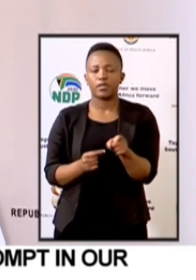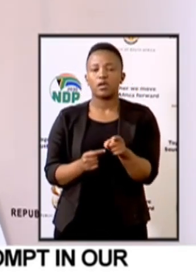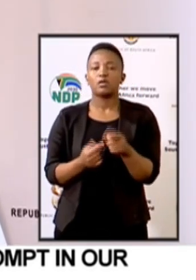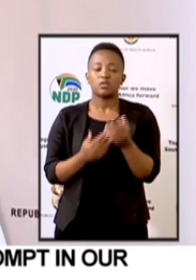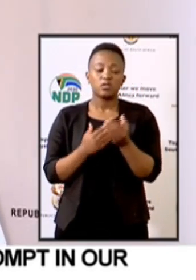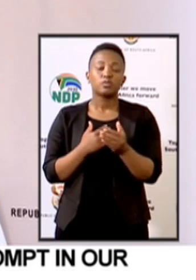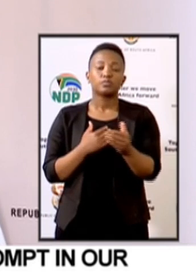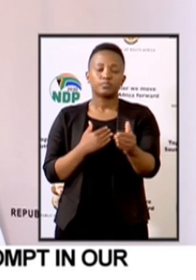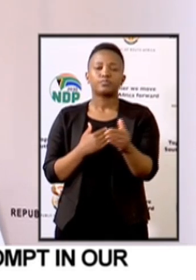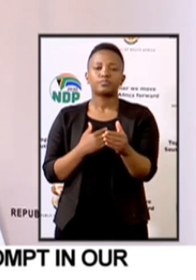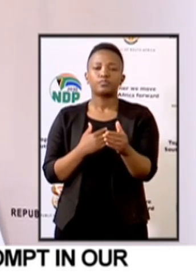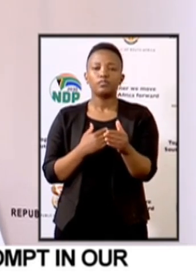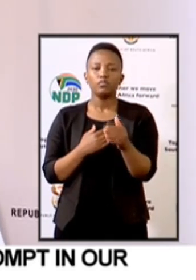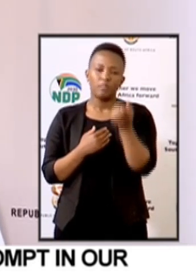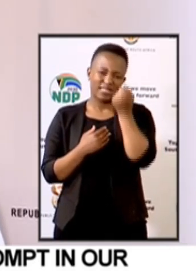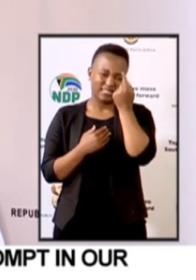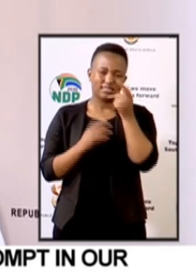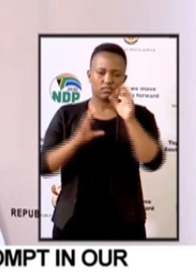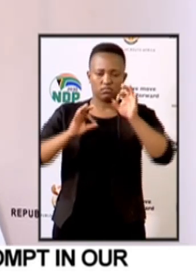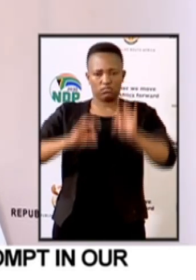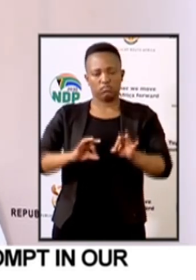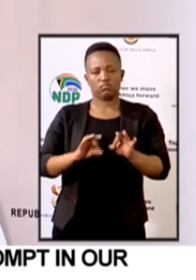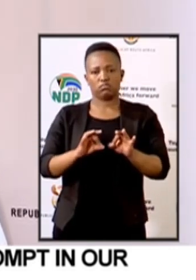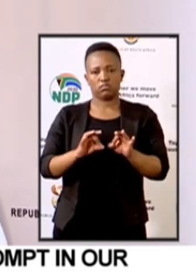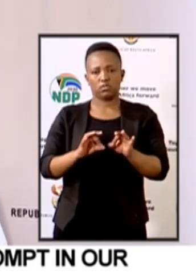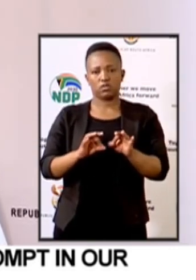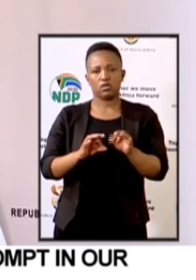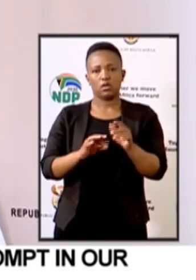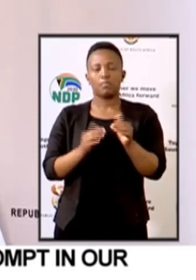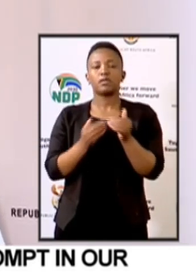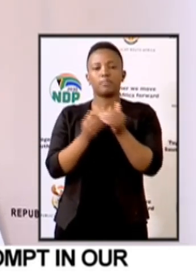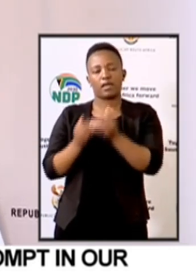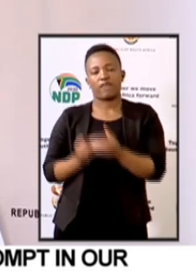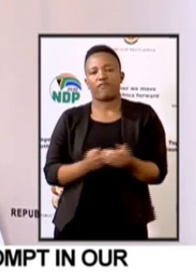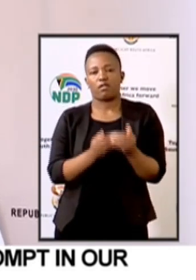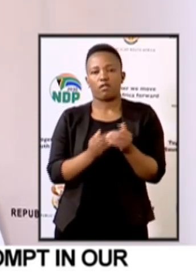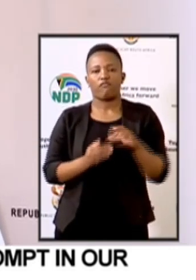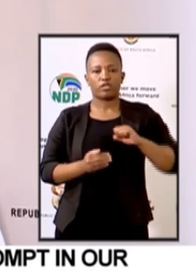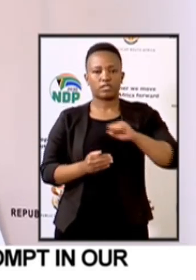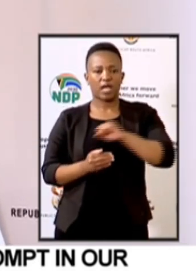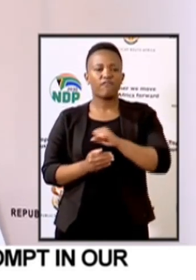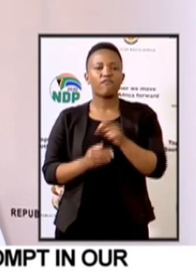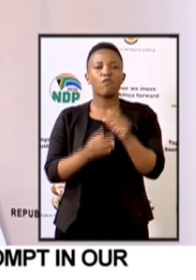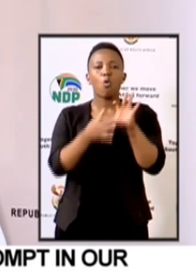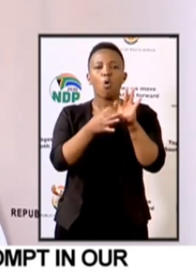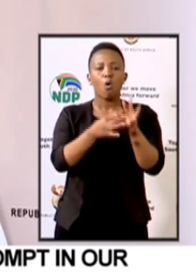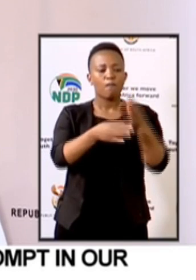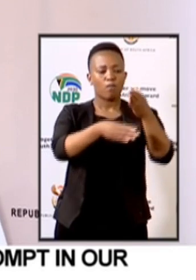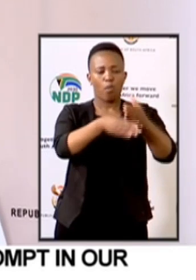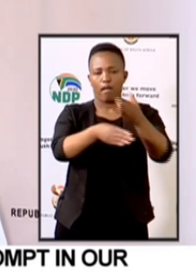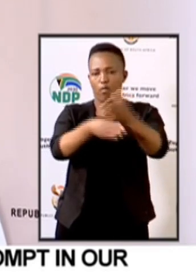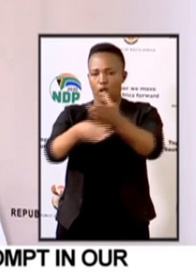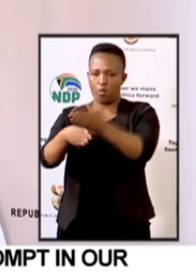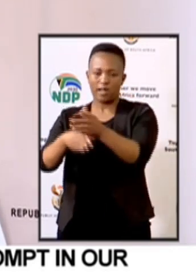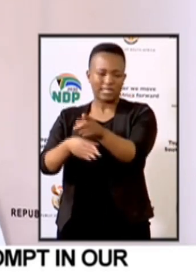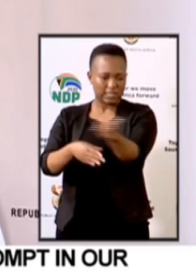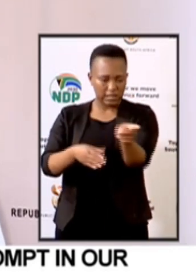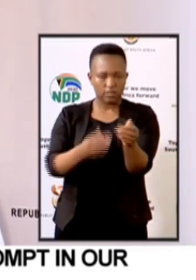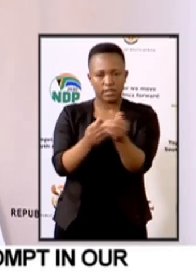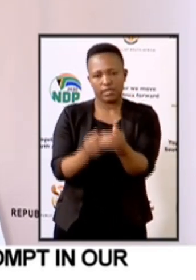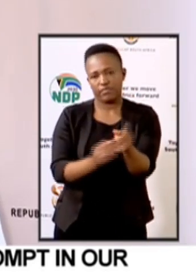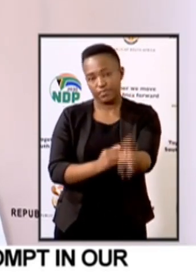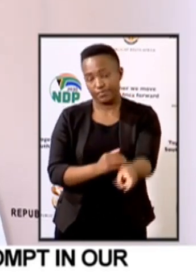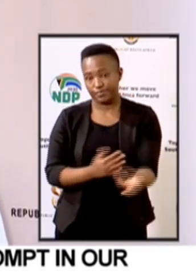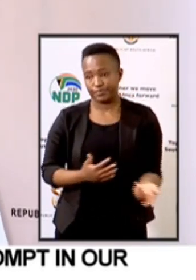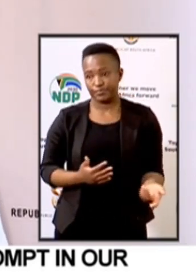exercise. Let's have conscience, all those employees who are working from home, that there needs